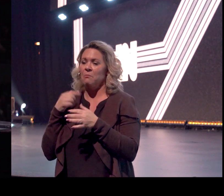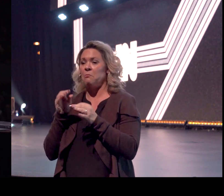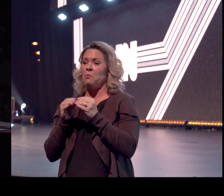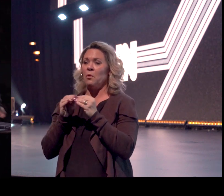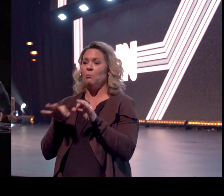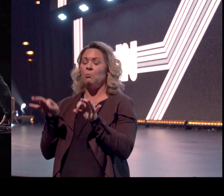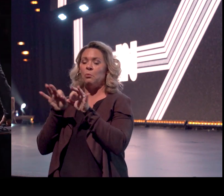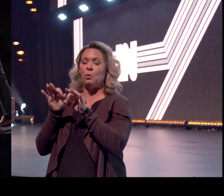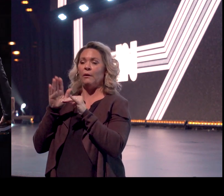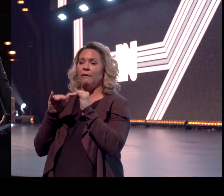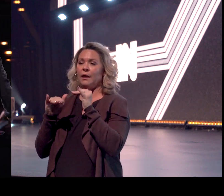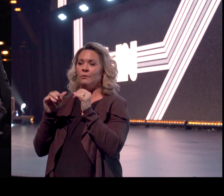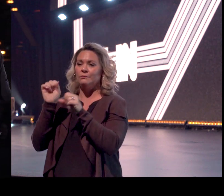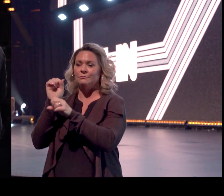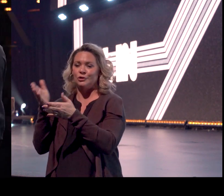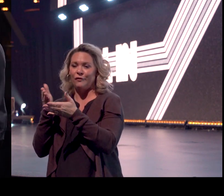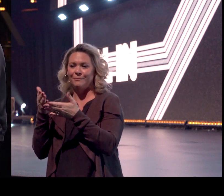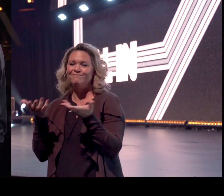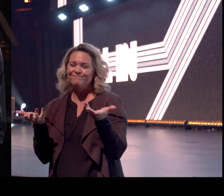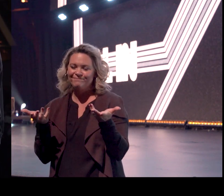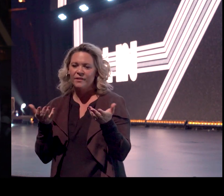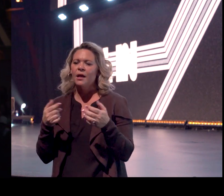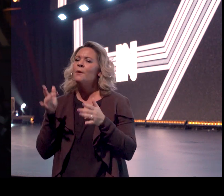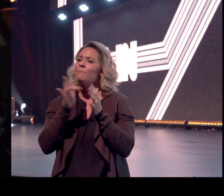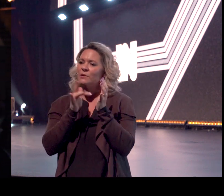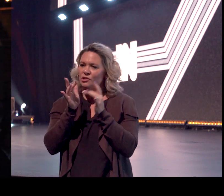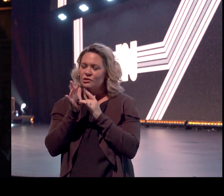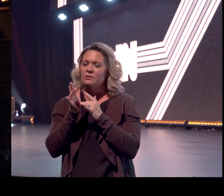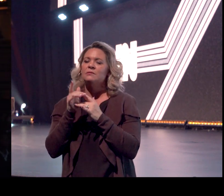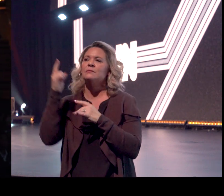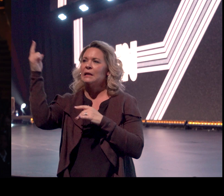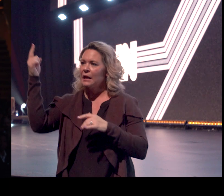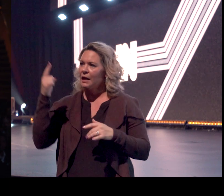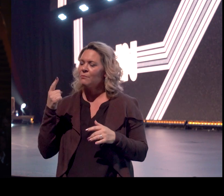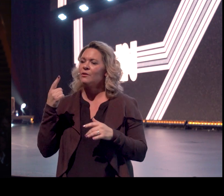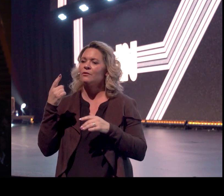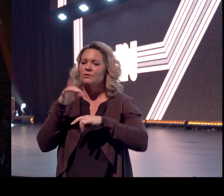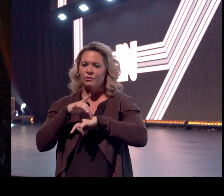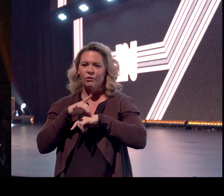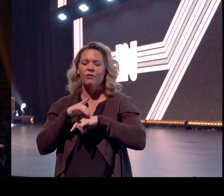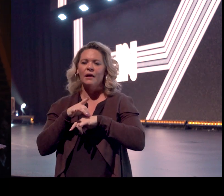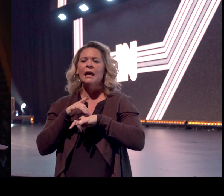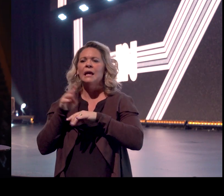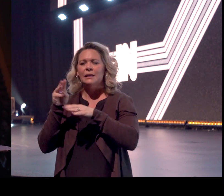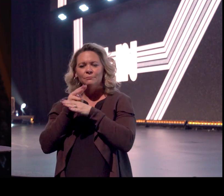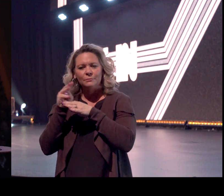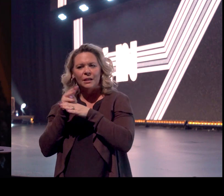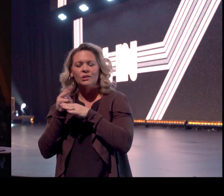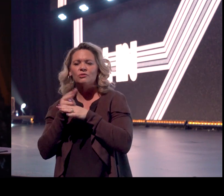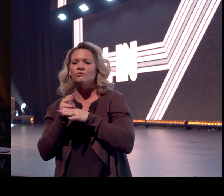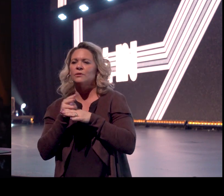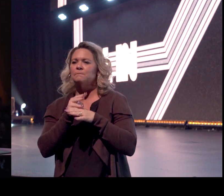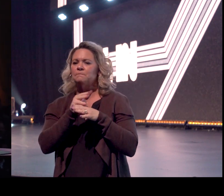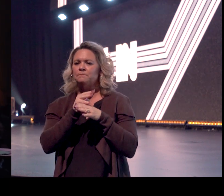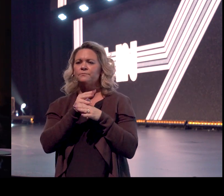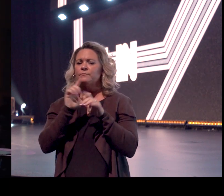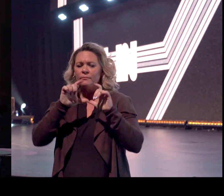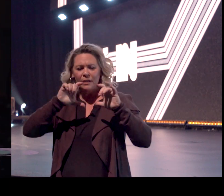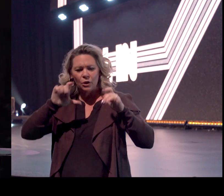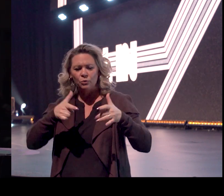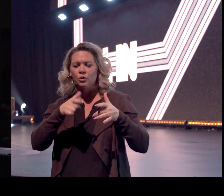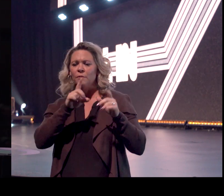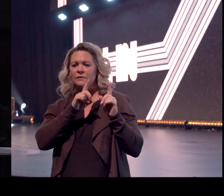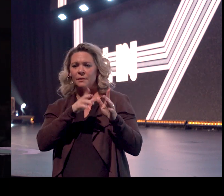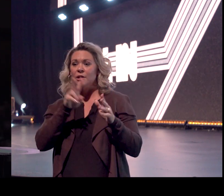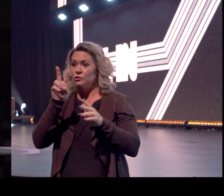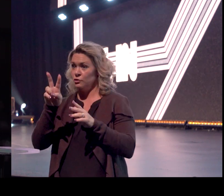What's interesting is Jesus came upon this when he was here on earth as well. What happened in his ministry is, you know, he's